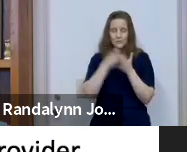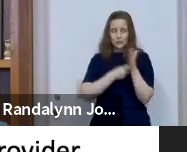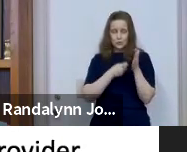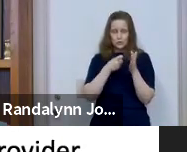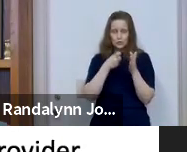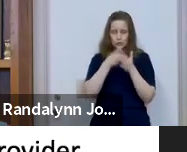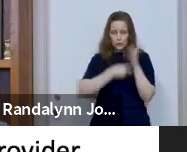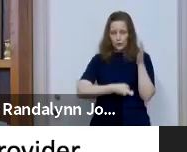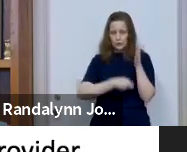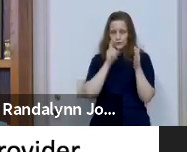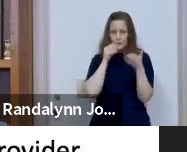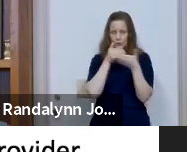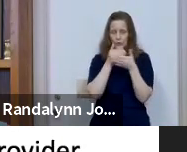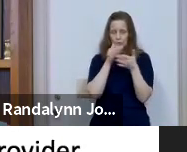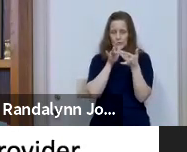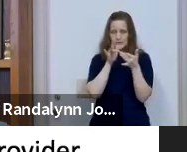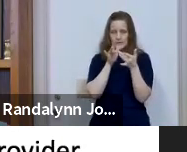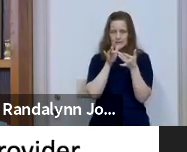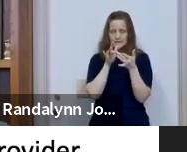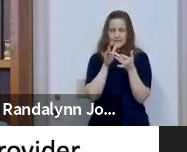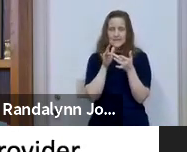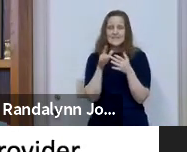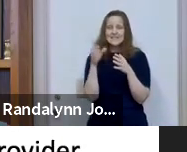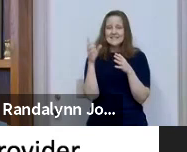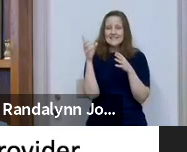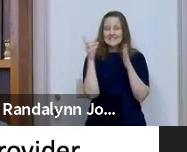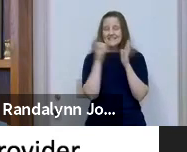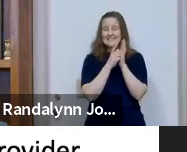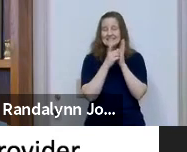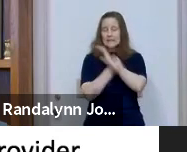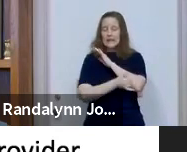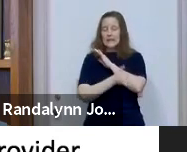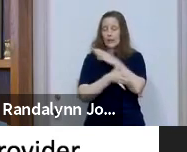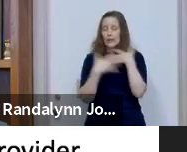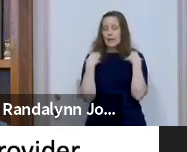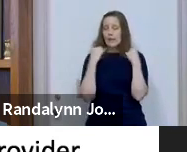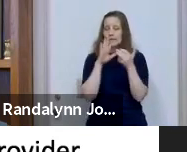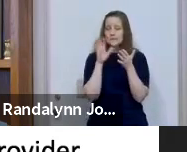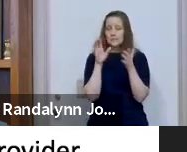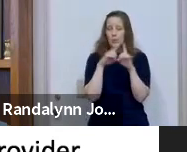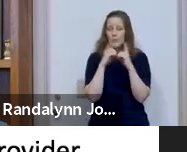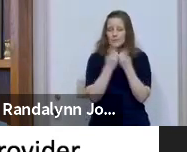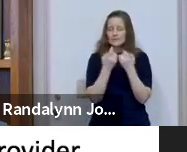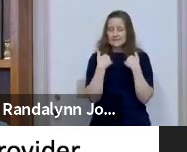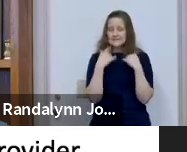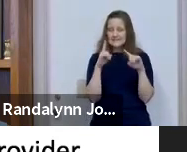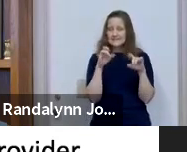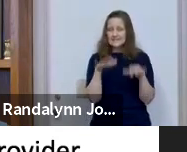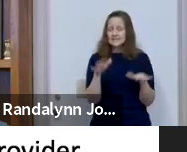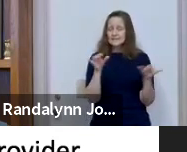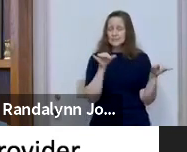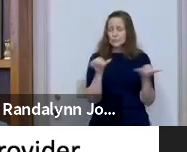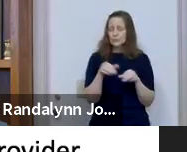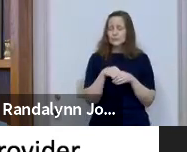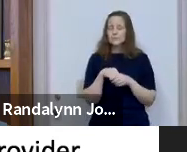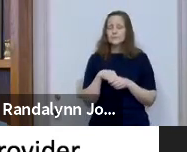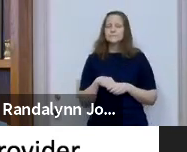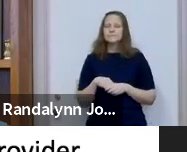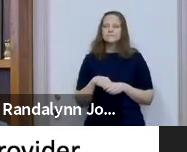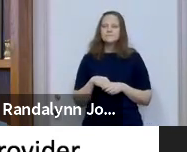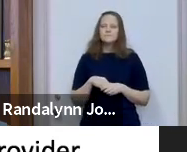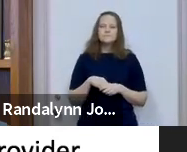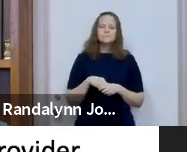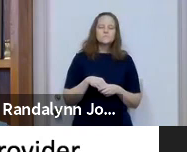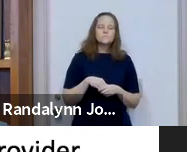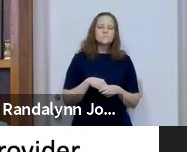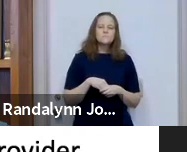contacts. Denton County Health Department also hosts periodic COVID testing. You can visit their website and look for more information.